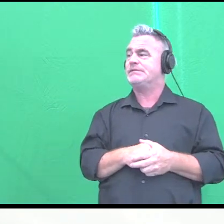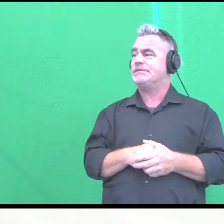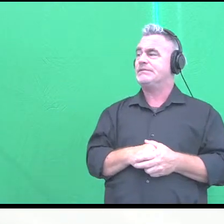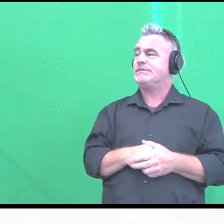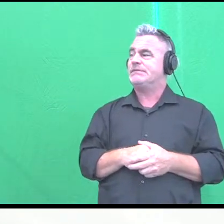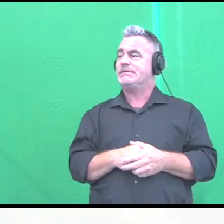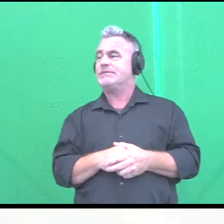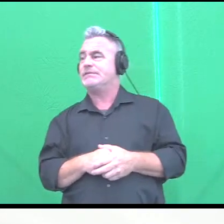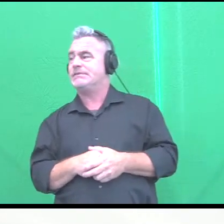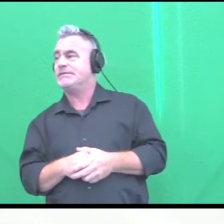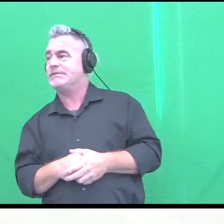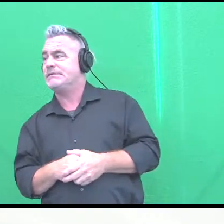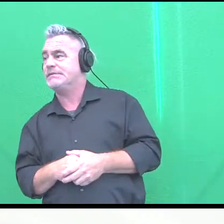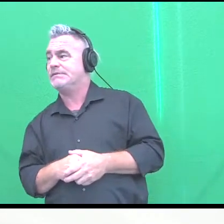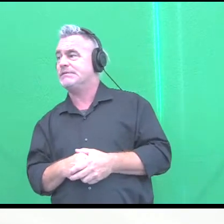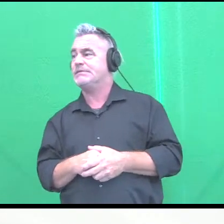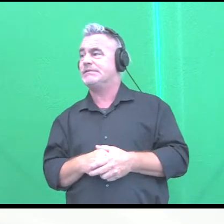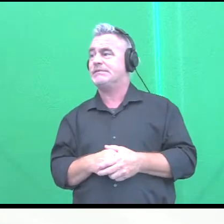Okay, thank you.